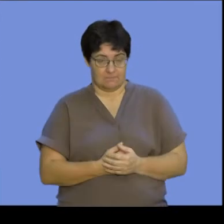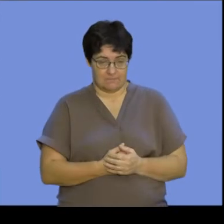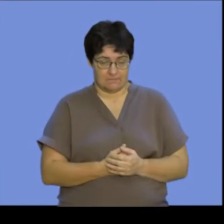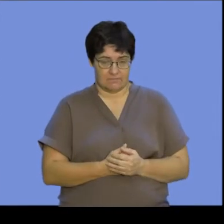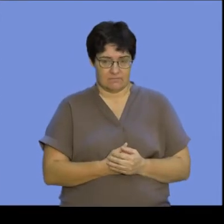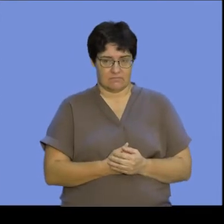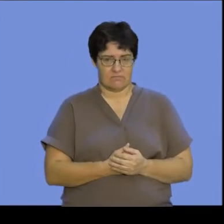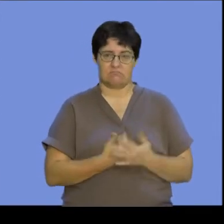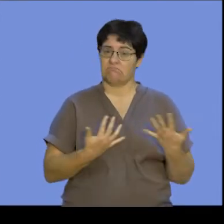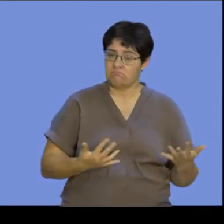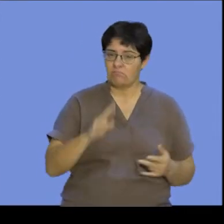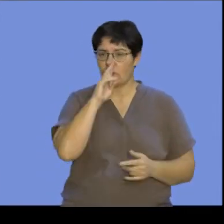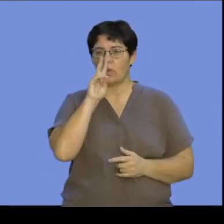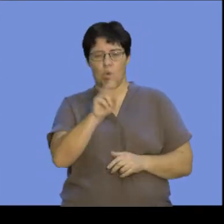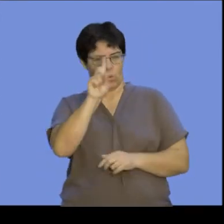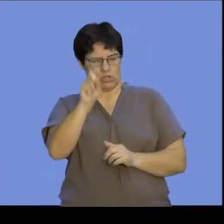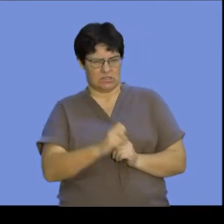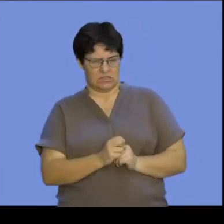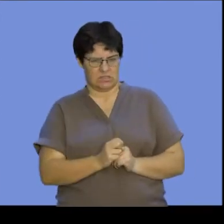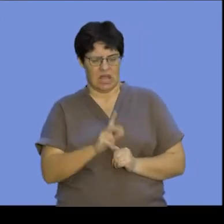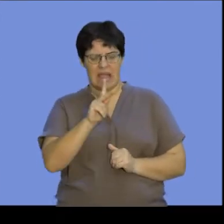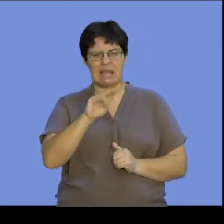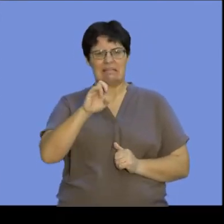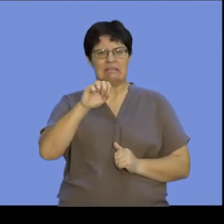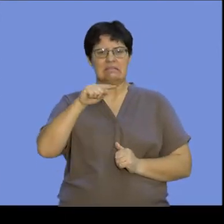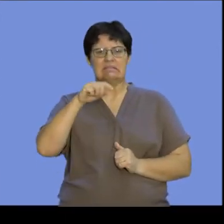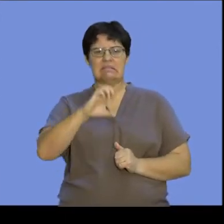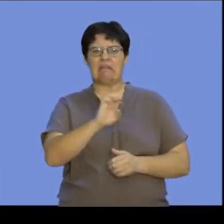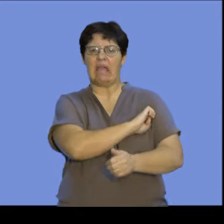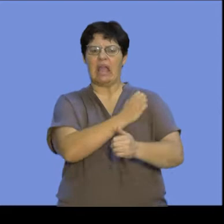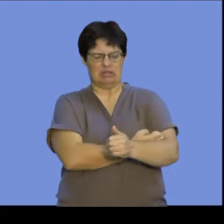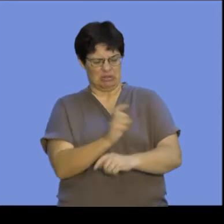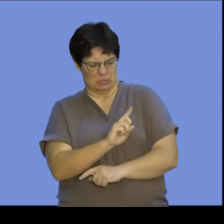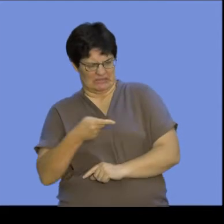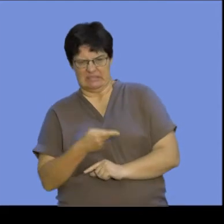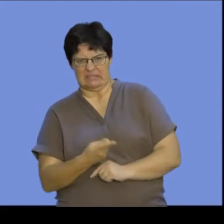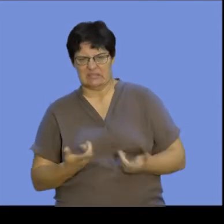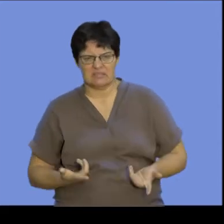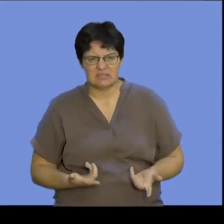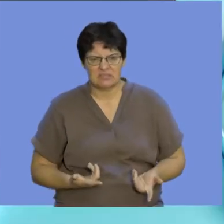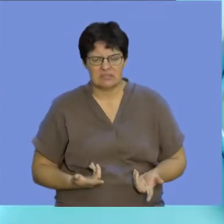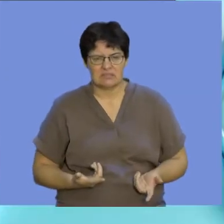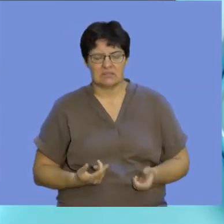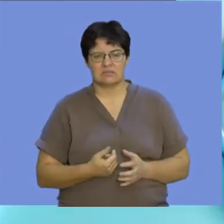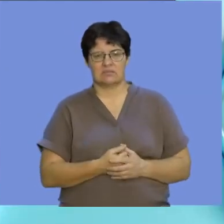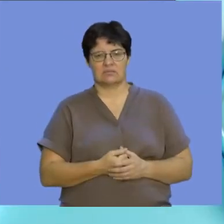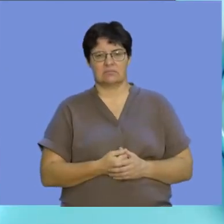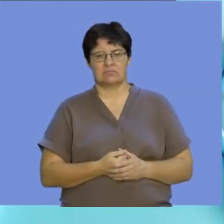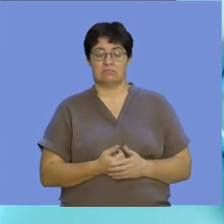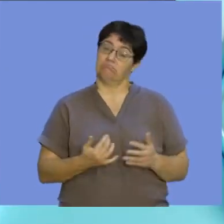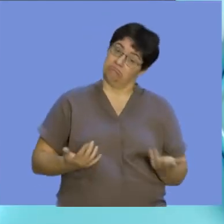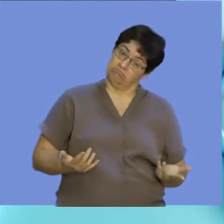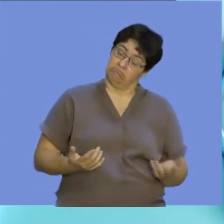if we look at the question, what is kinetic energy?